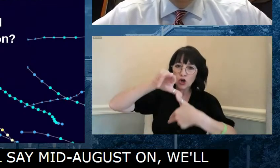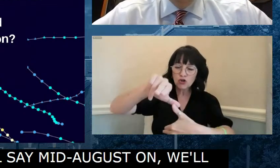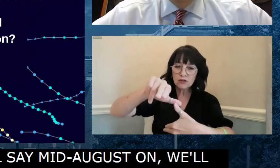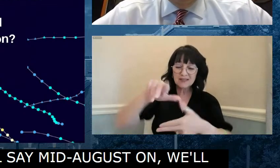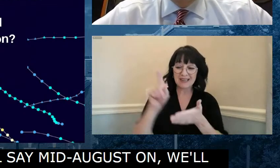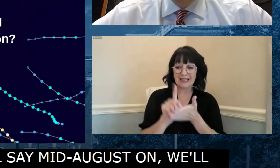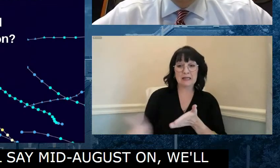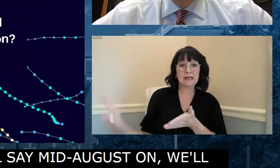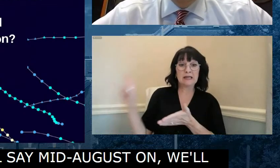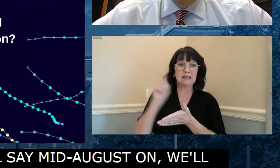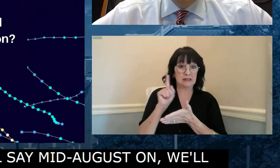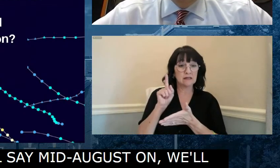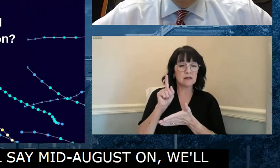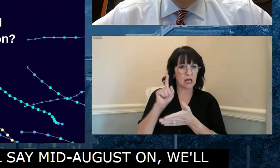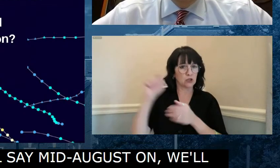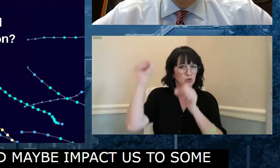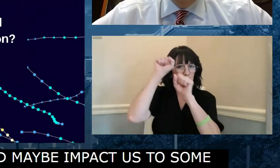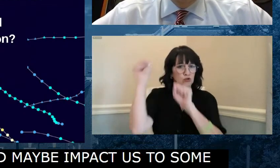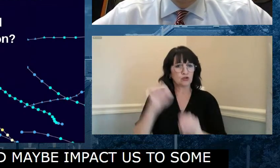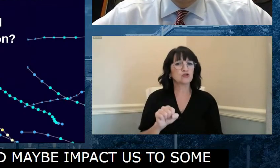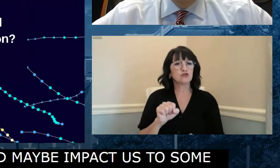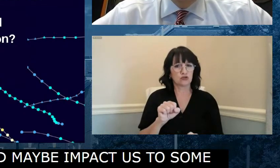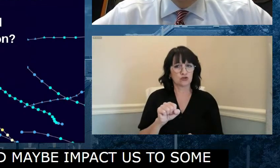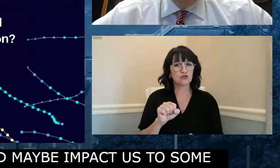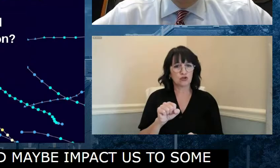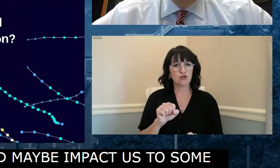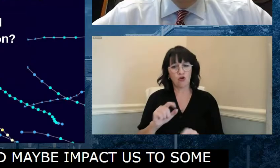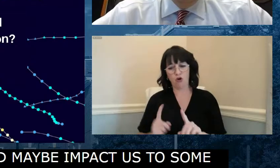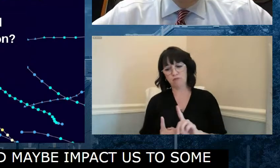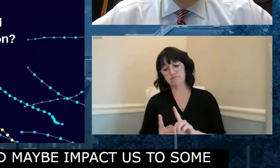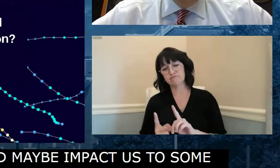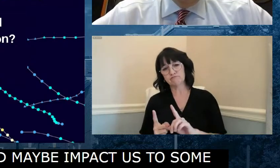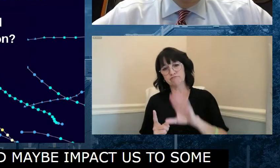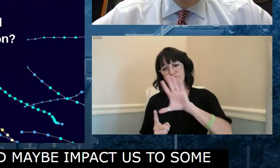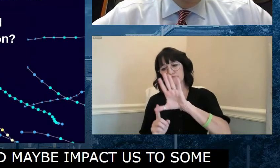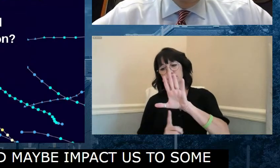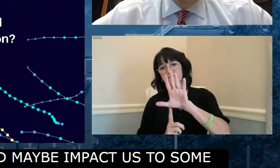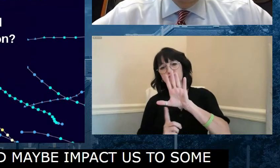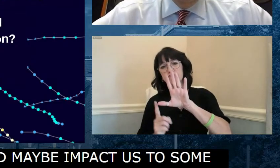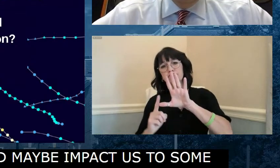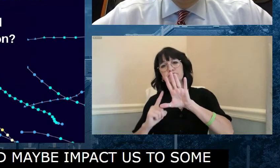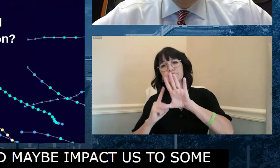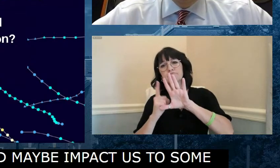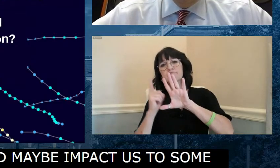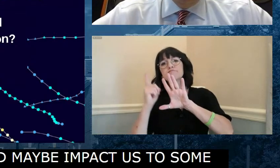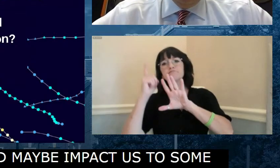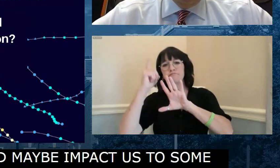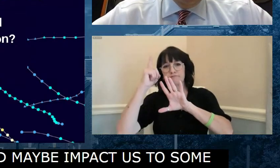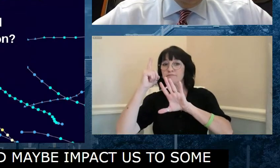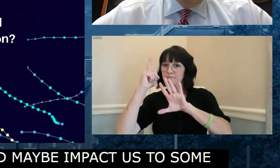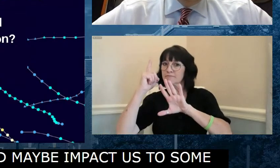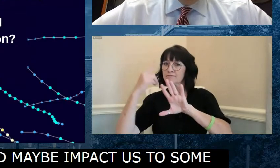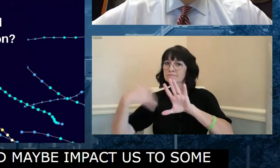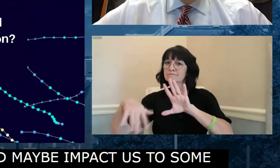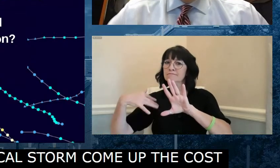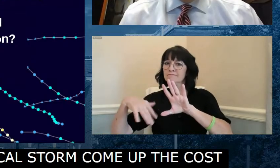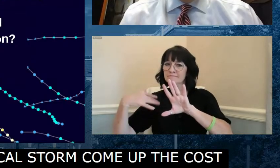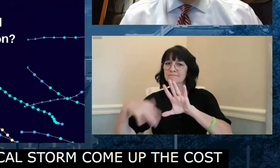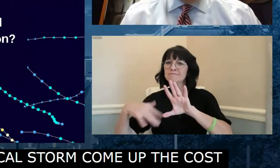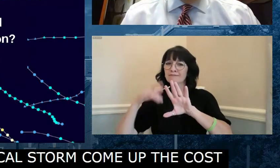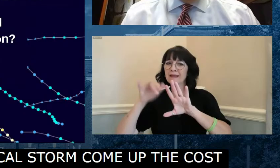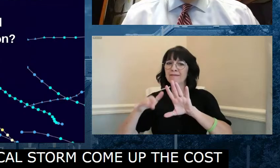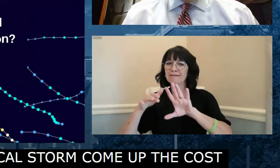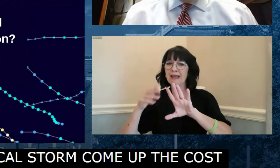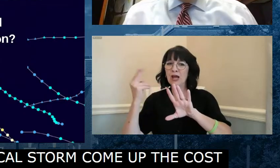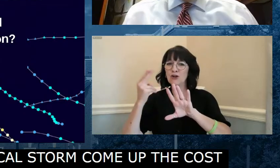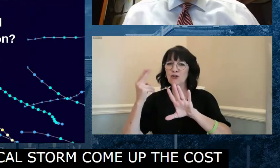we had a tropical storm come right up the coast and provide us a little bit of excitement on Thursday night,